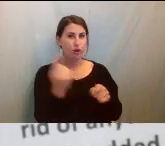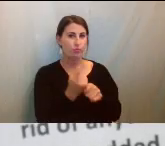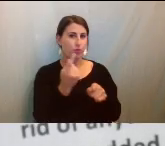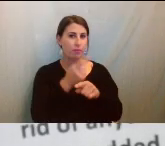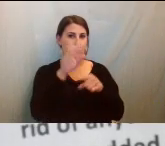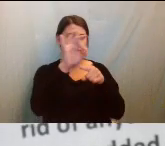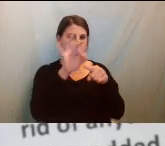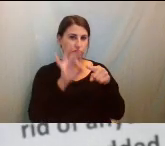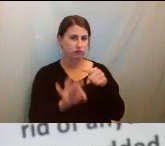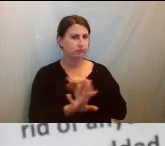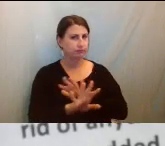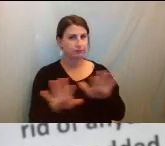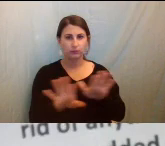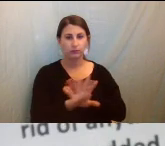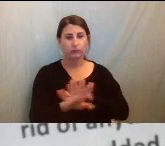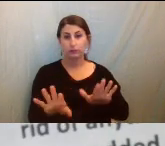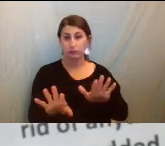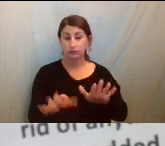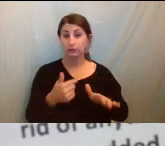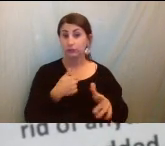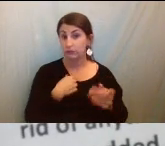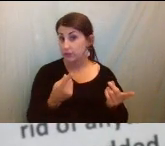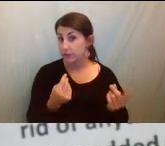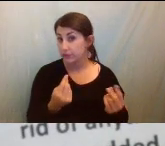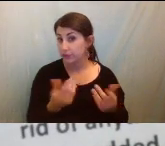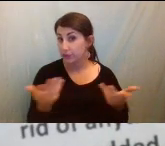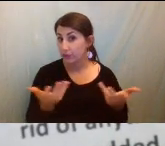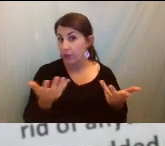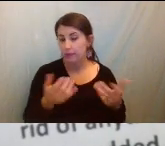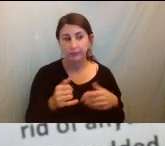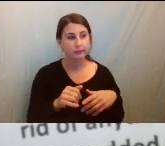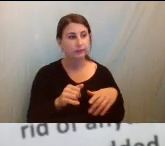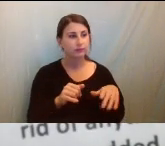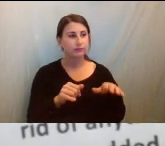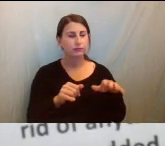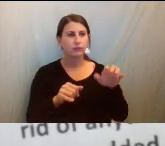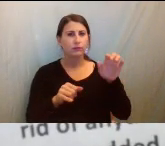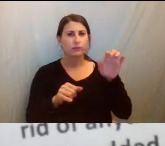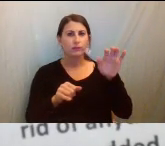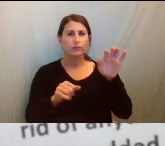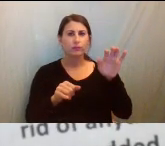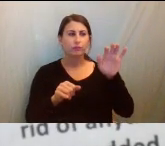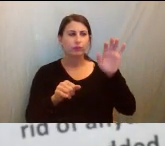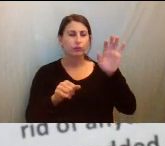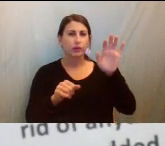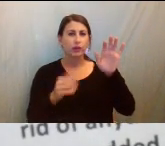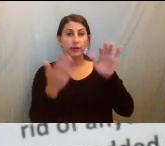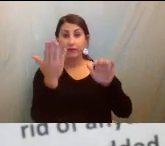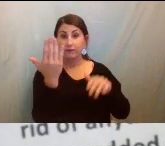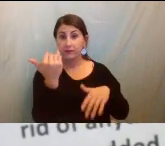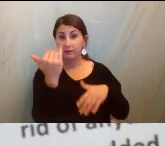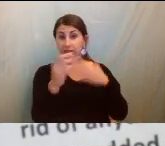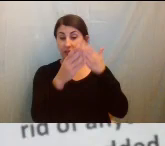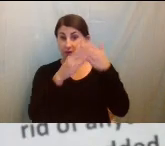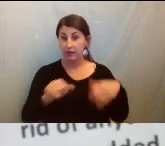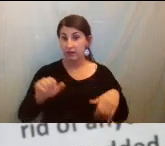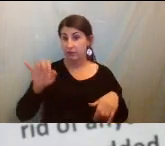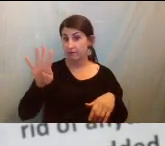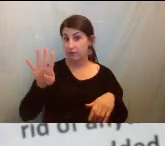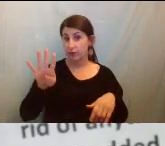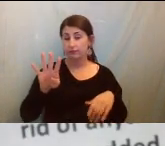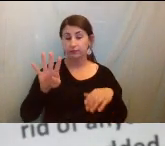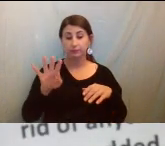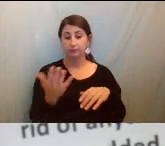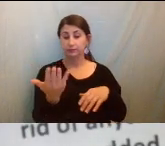That's improper. So I'm going to do 4, I'm going to do 15 divided by 4.